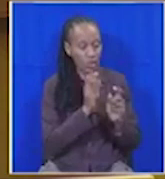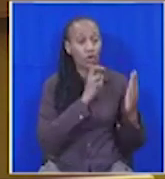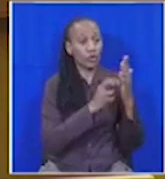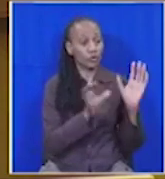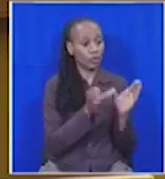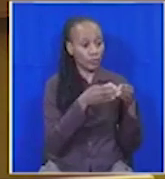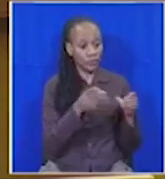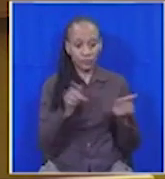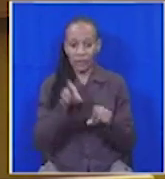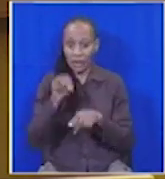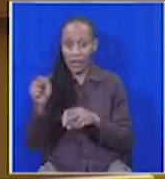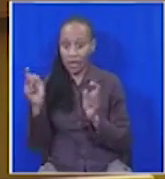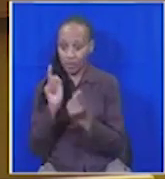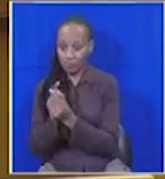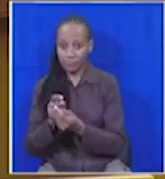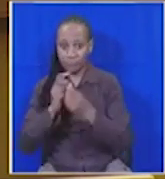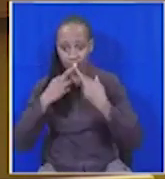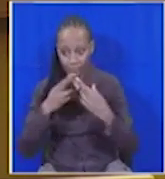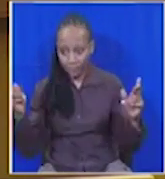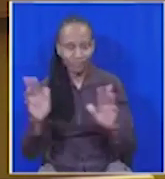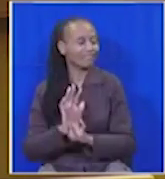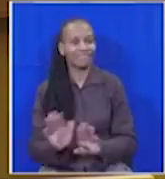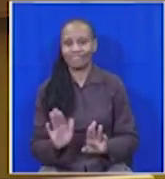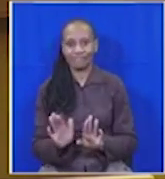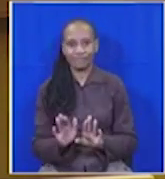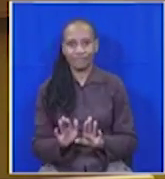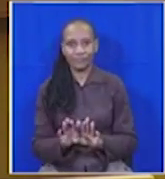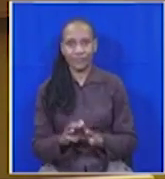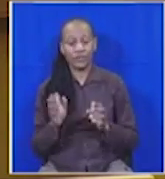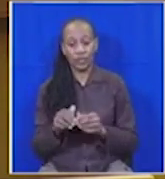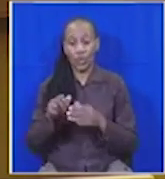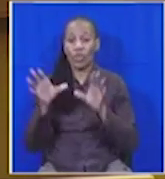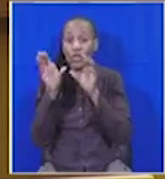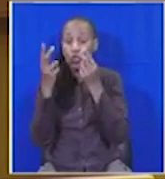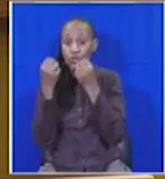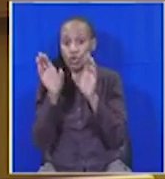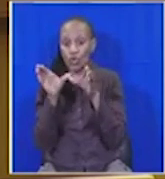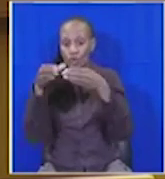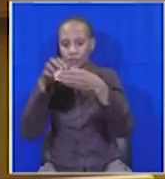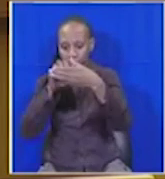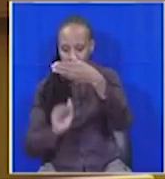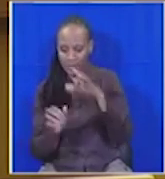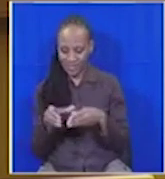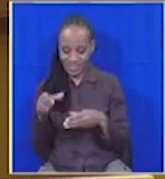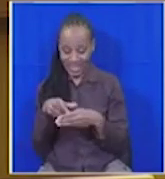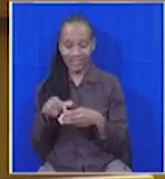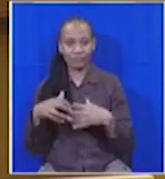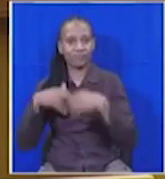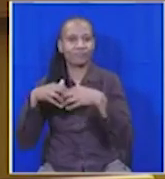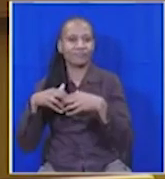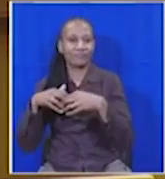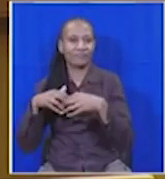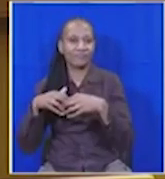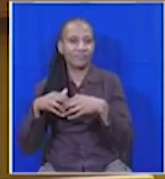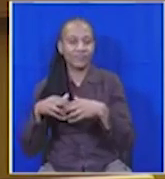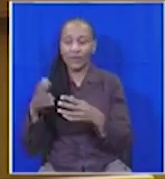House. And therefore, a new subcommittee was established. Now, Chairperson,